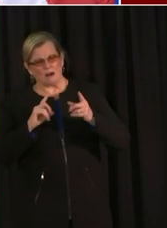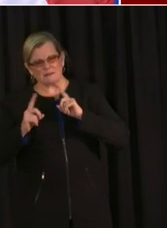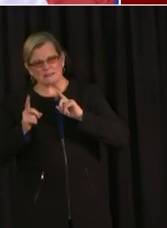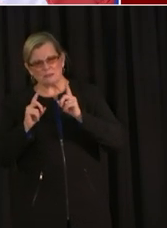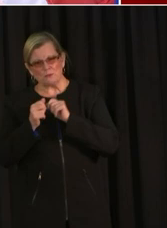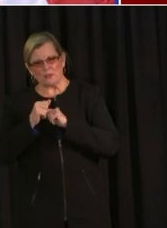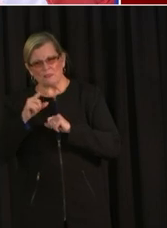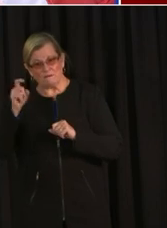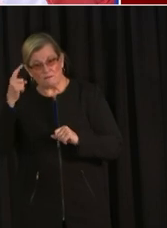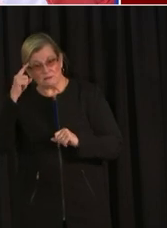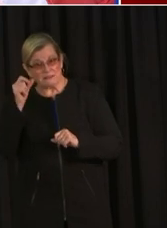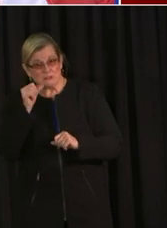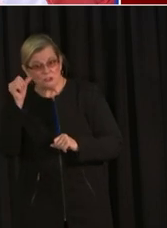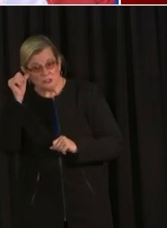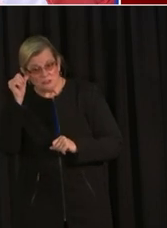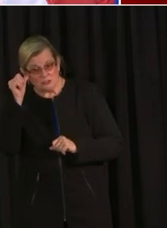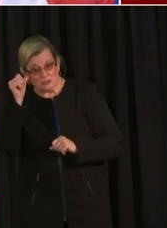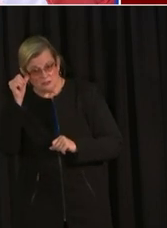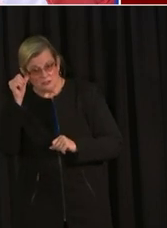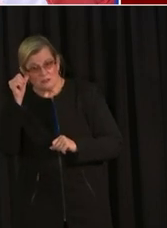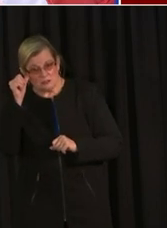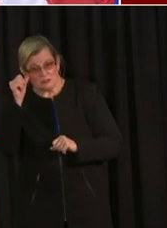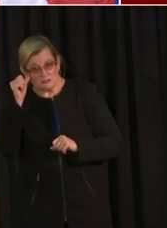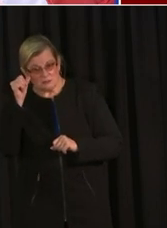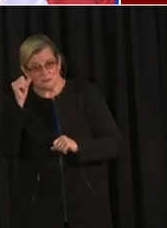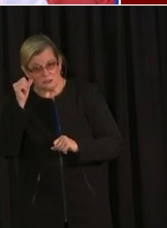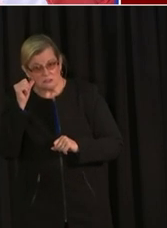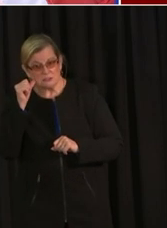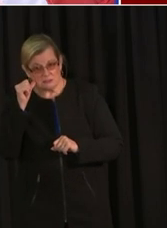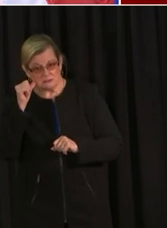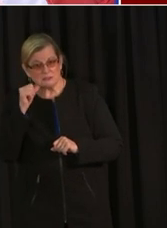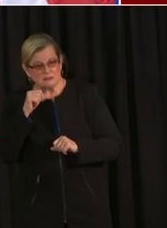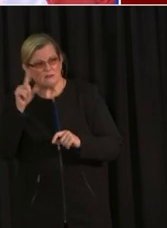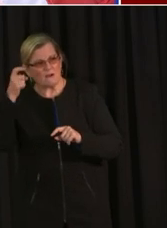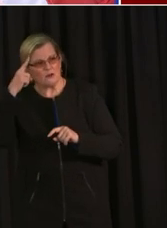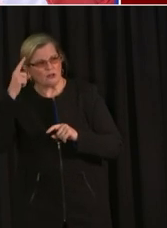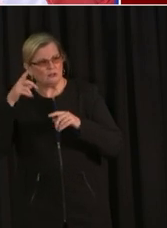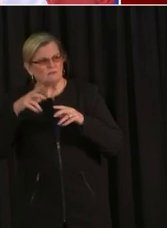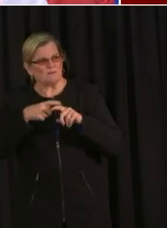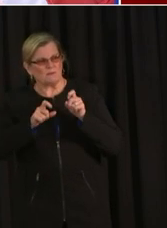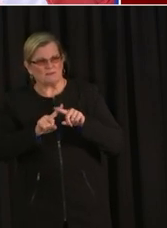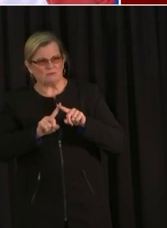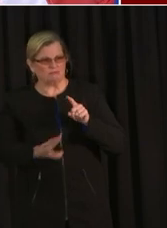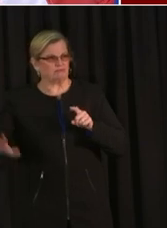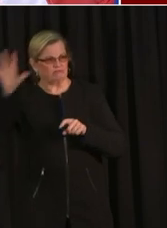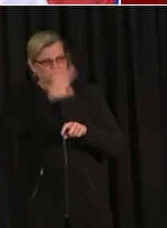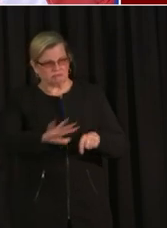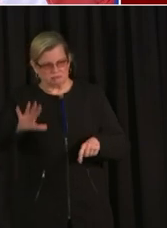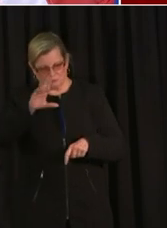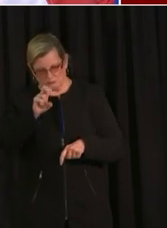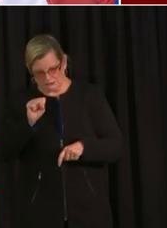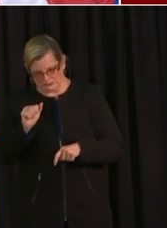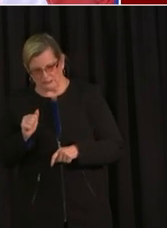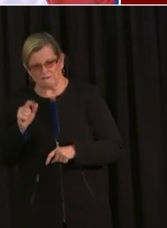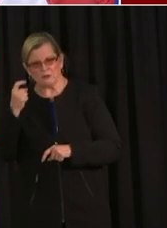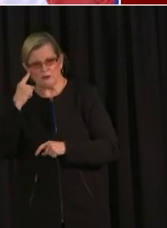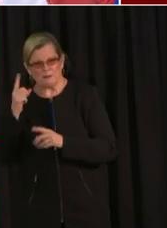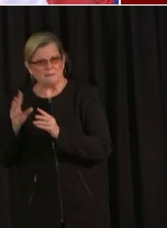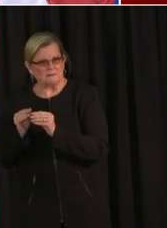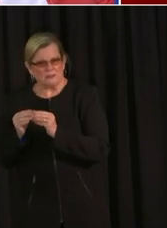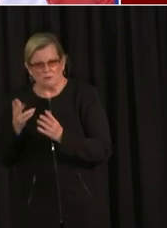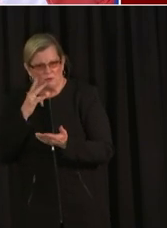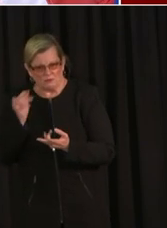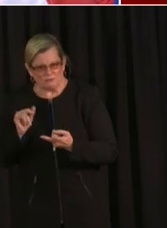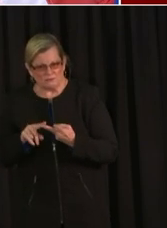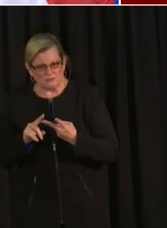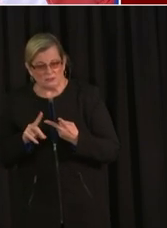that? And then Dr. Nesbitt, at the risk of going too deep into the weeds, if we could get an